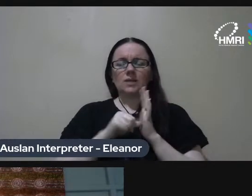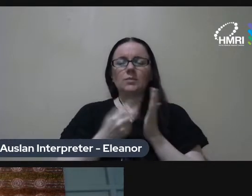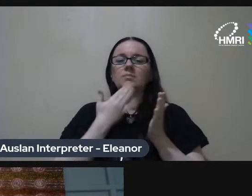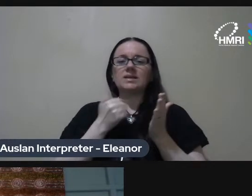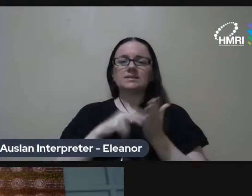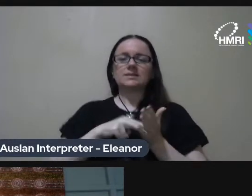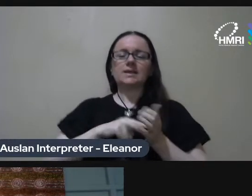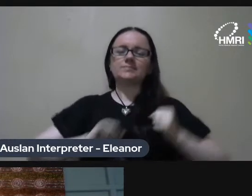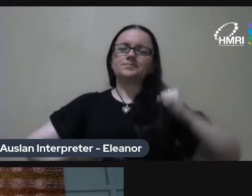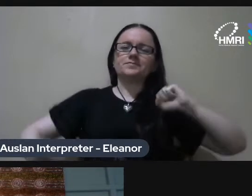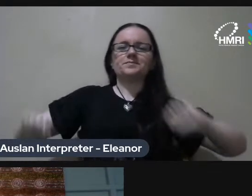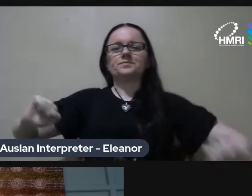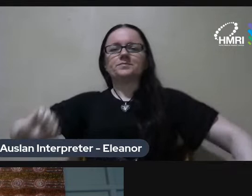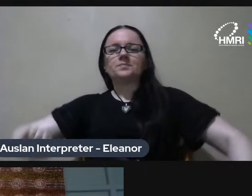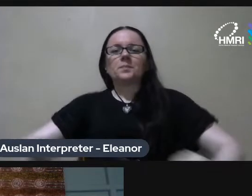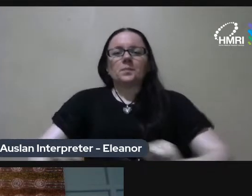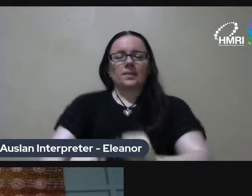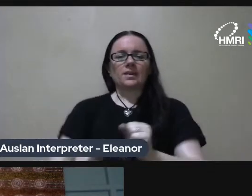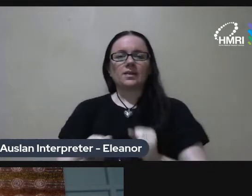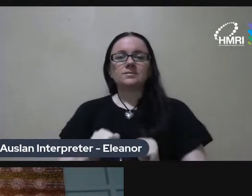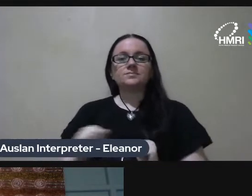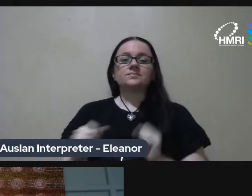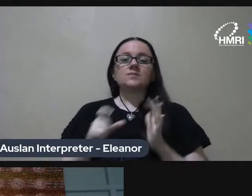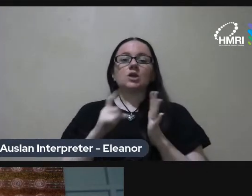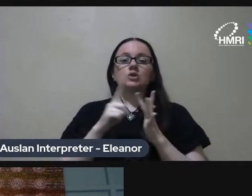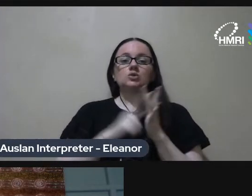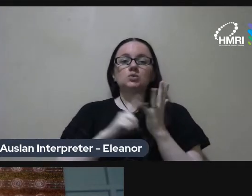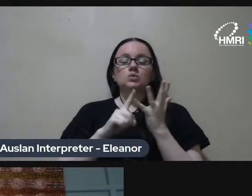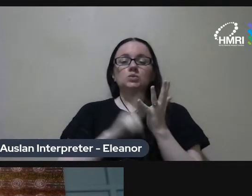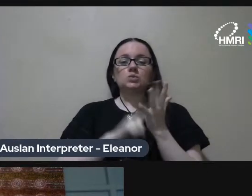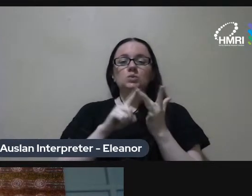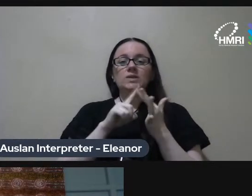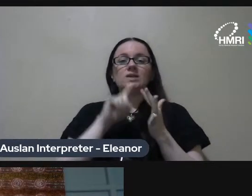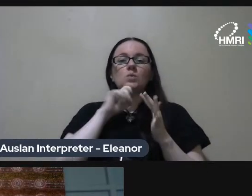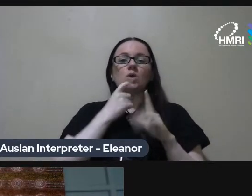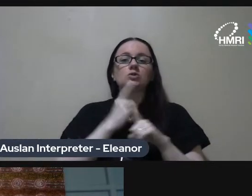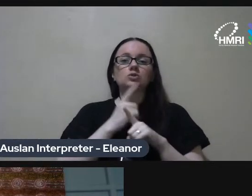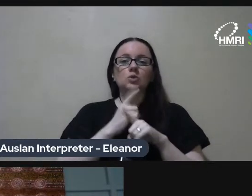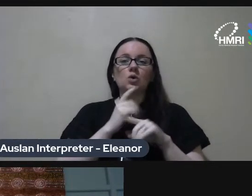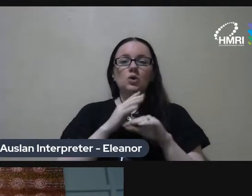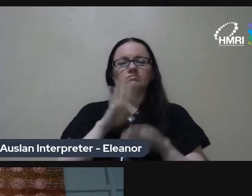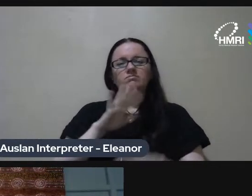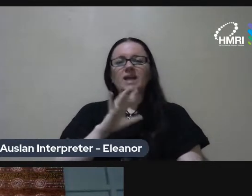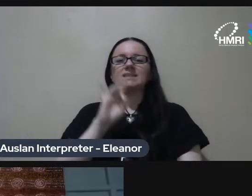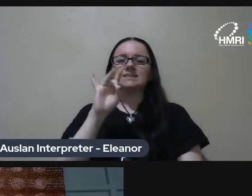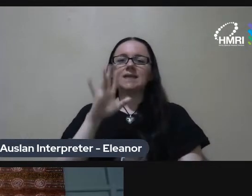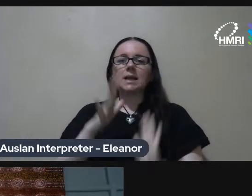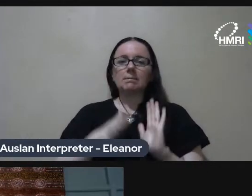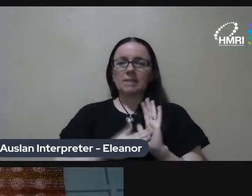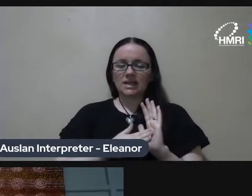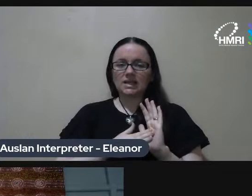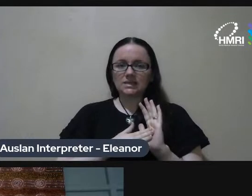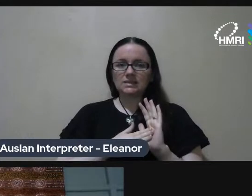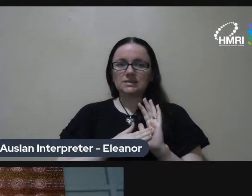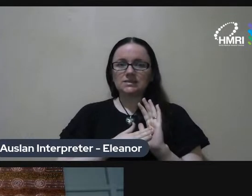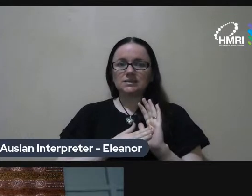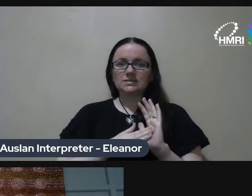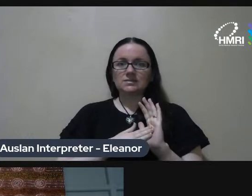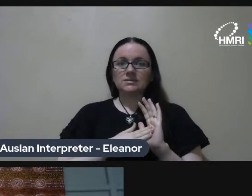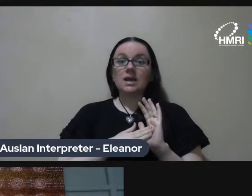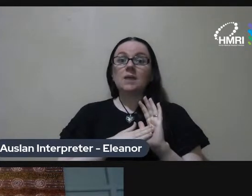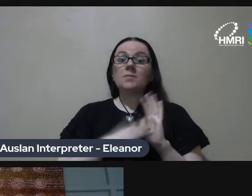minutes. She's got a wealth of knowledge to share, but flagging that after this 10 minutes, the event is not